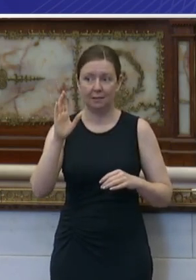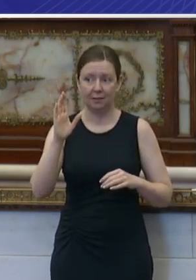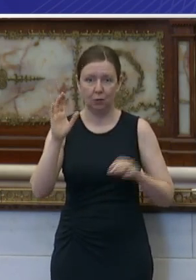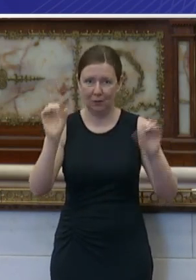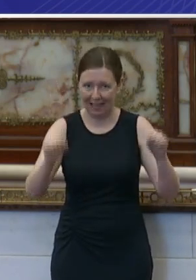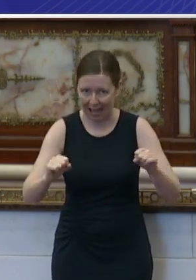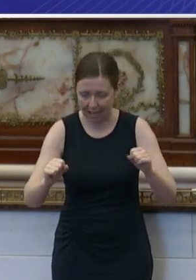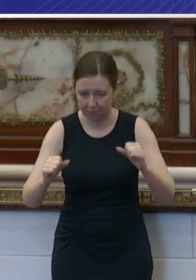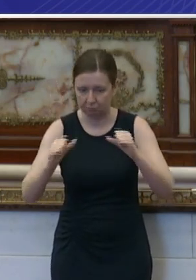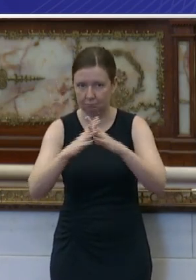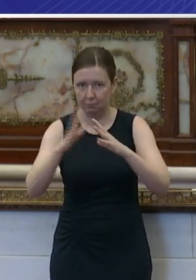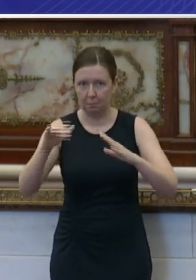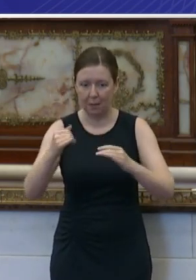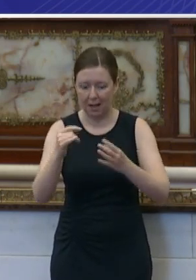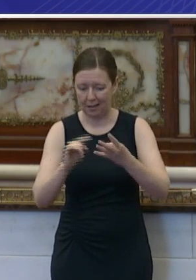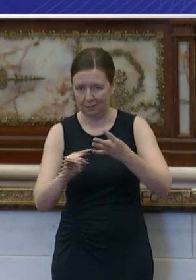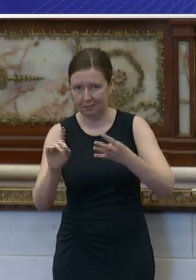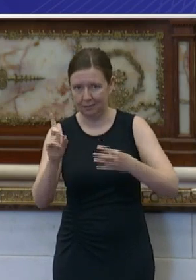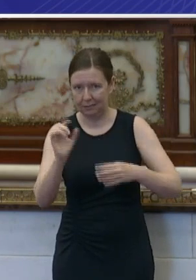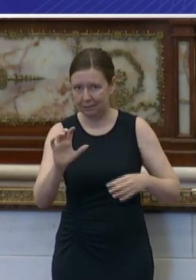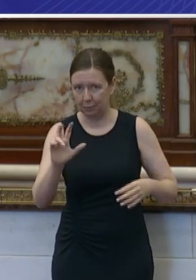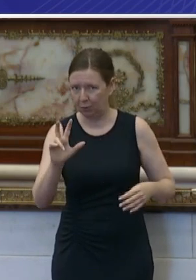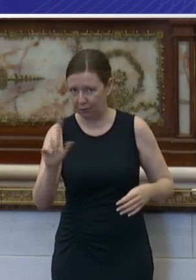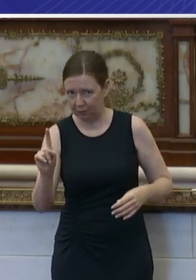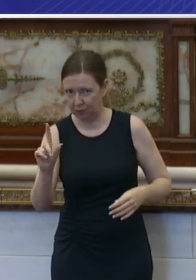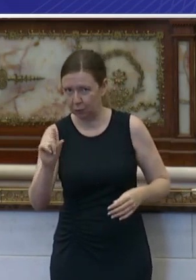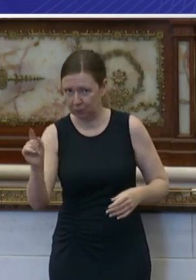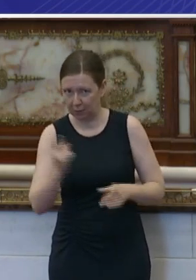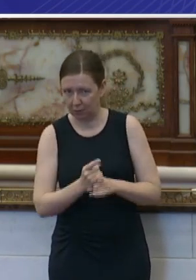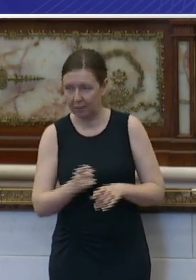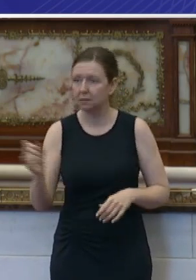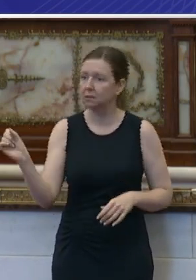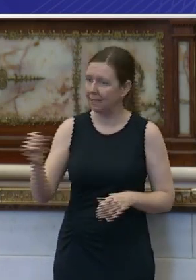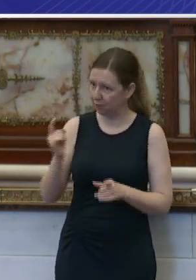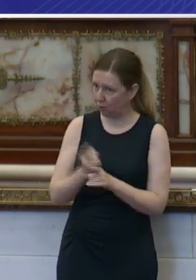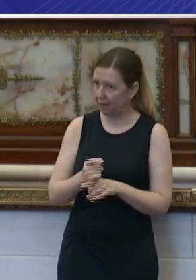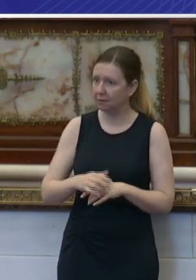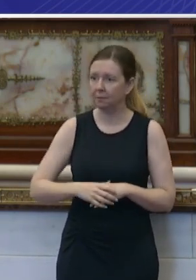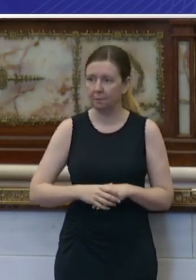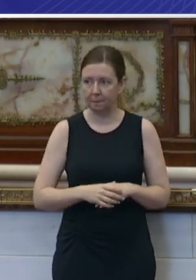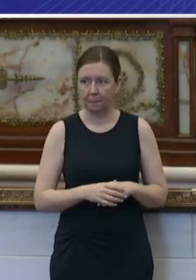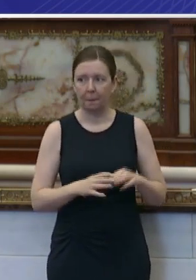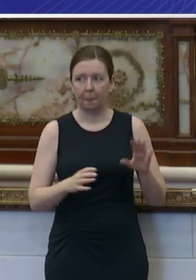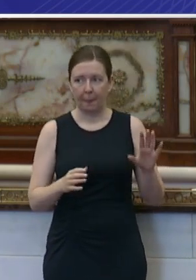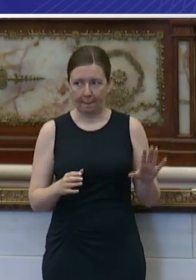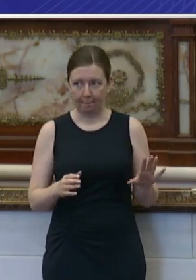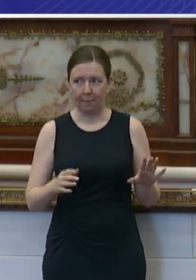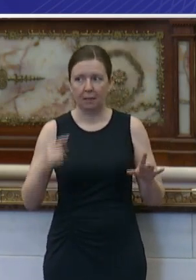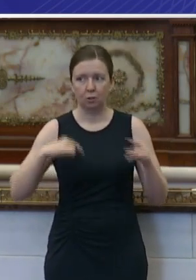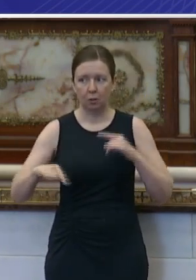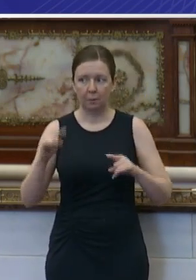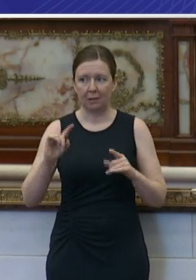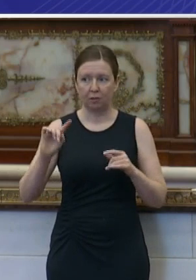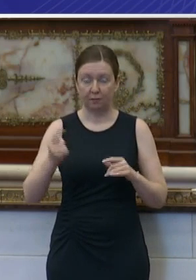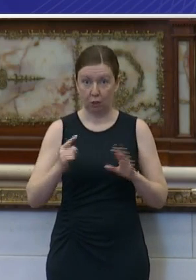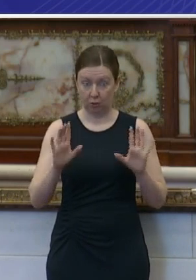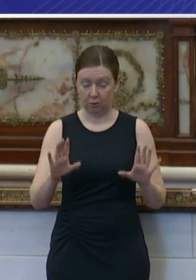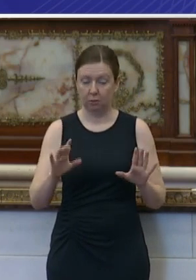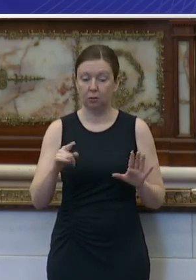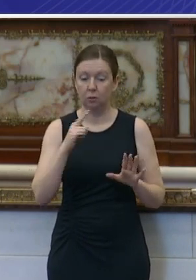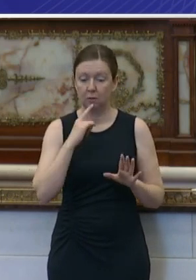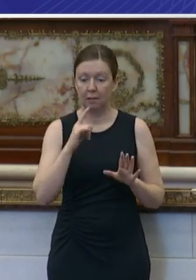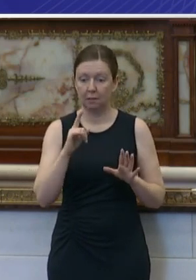it by the end of December 31st, 2020 is feasible. Correct. Okay. And then going back to the first point, you said that it'll